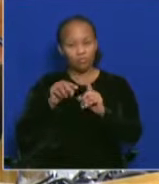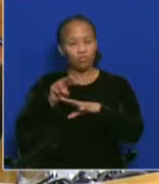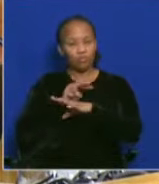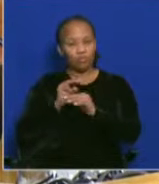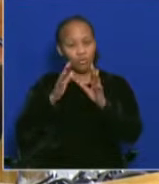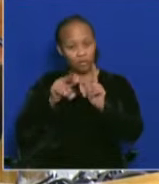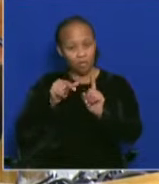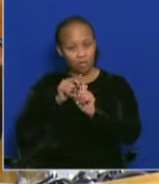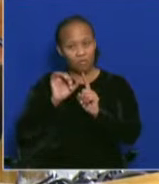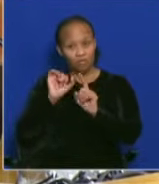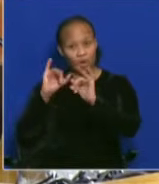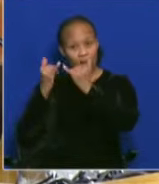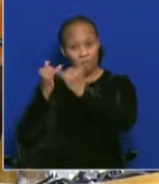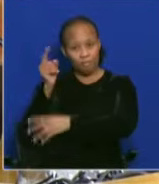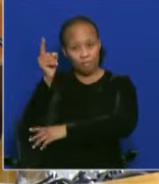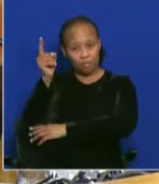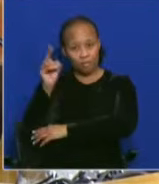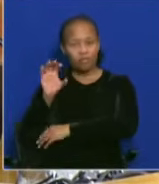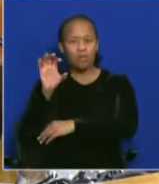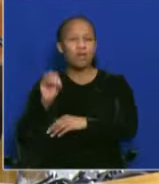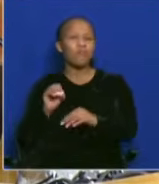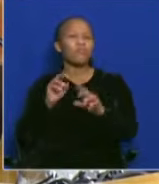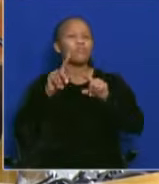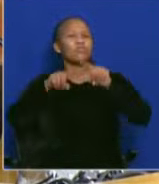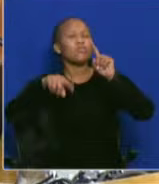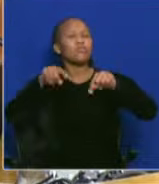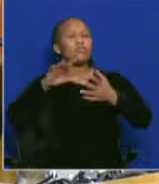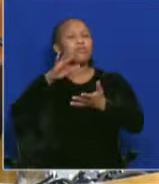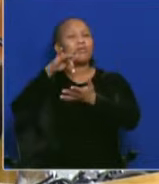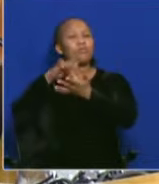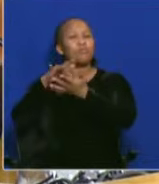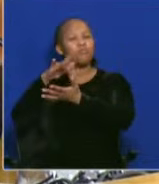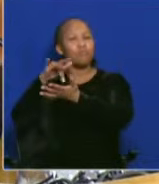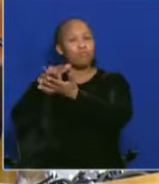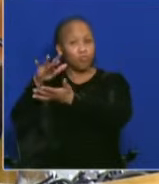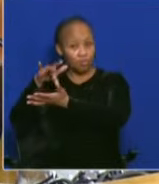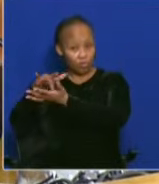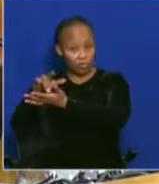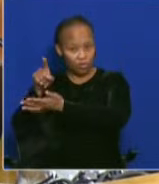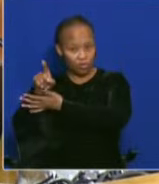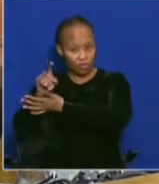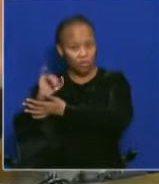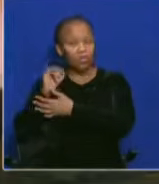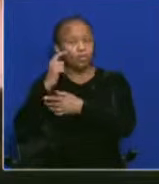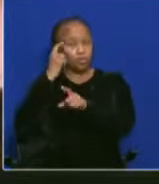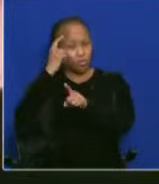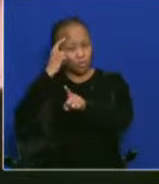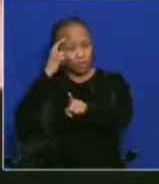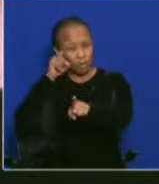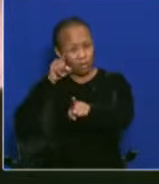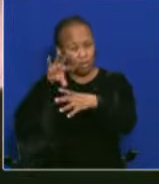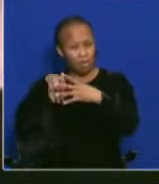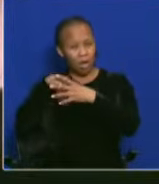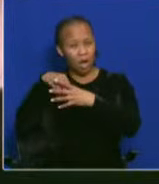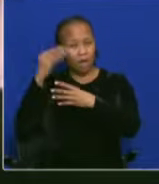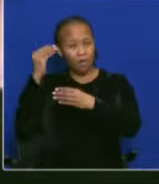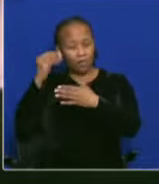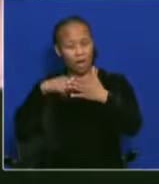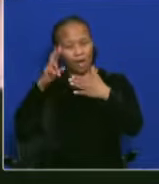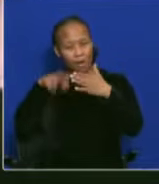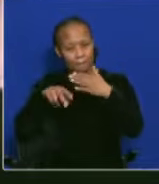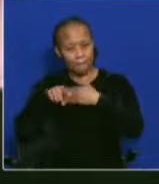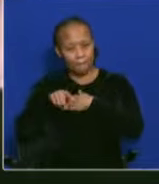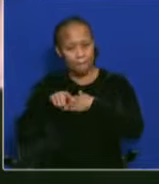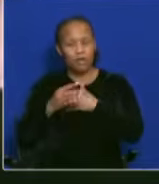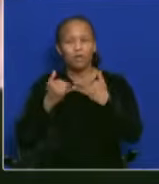differing positions concerning aspects of that engagement and its outcome. Carney Links does not consider it necessary or appropriate for